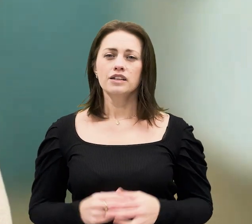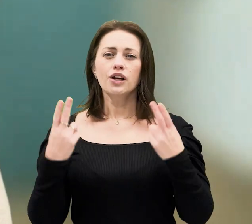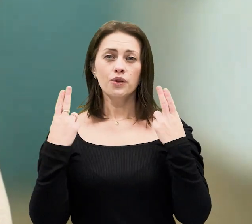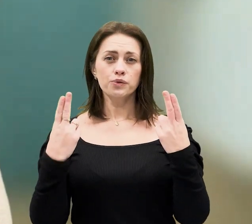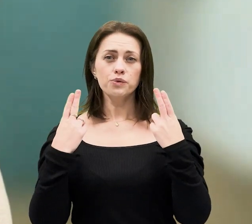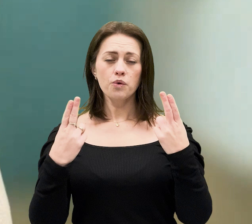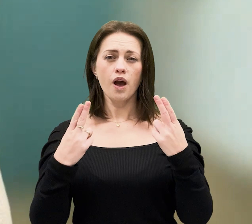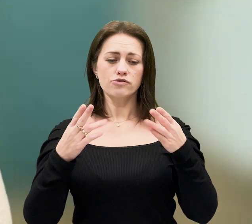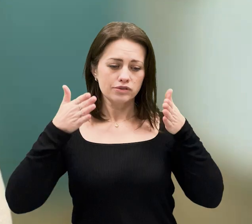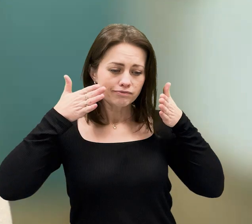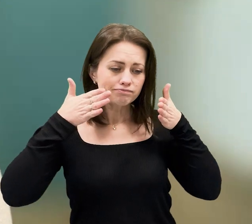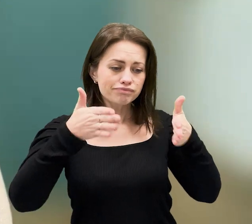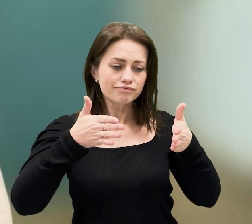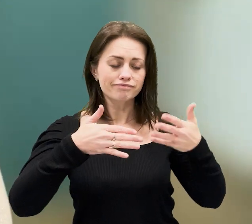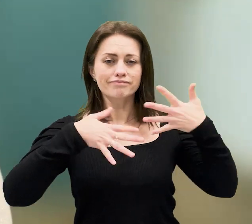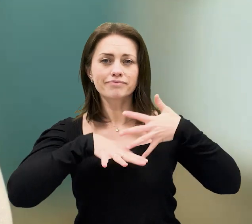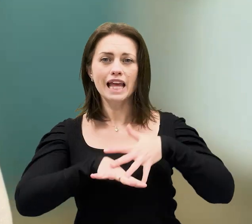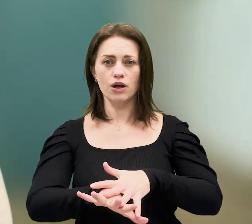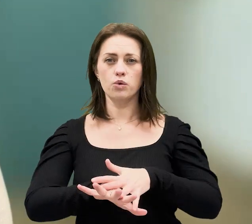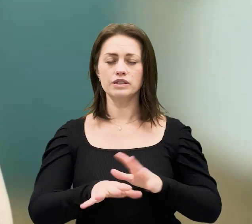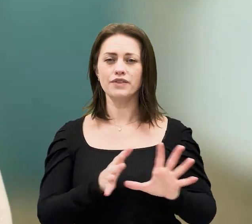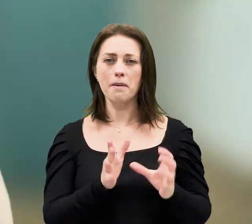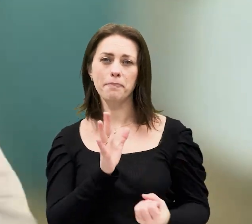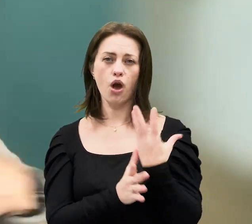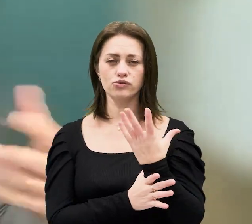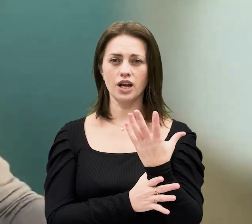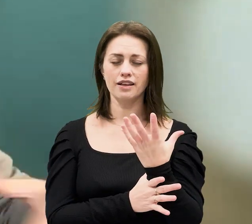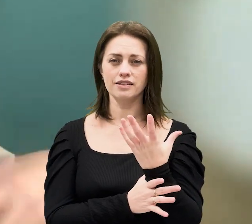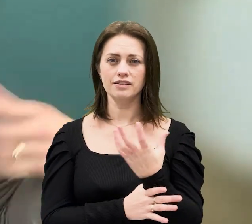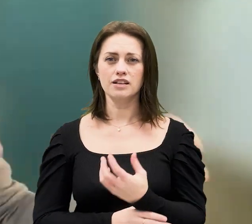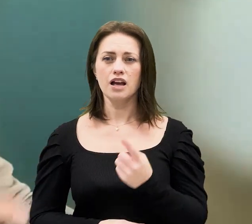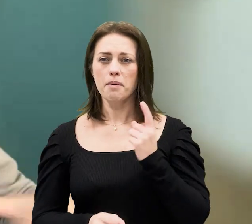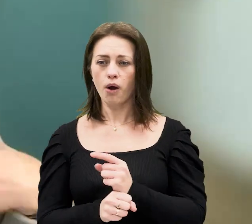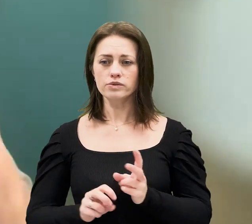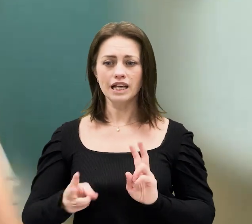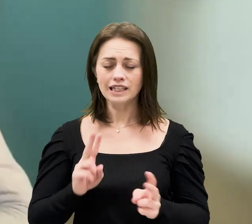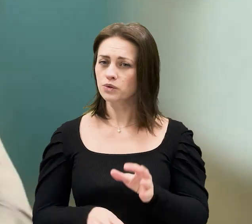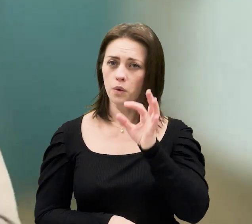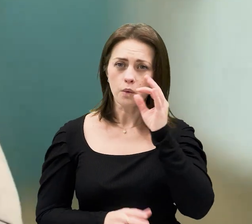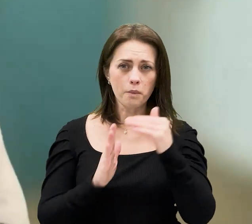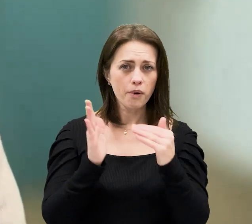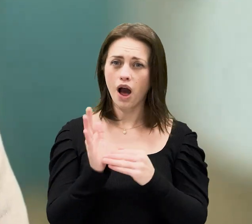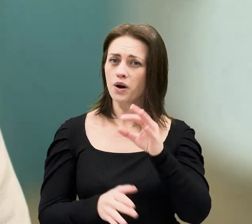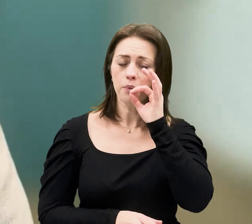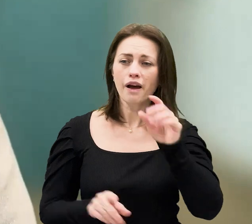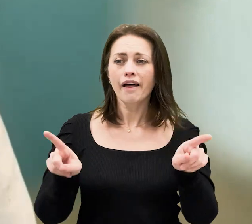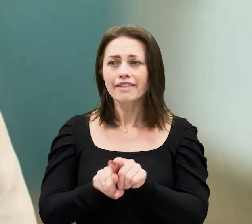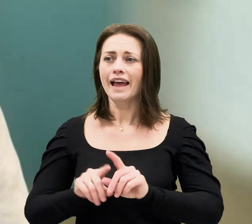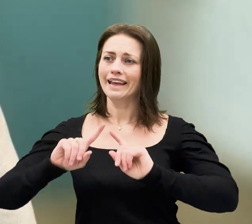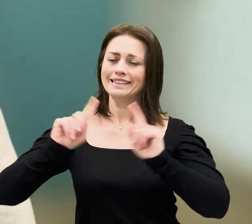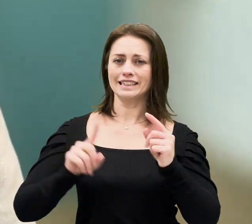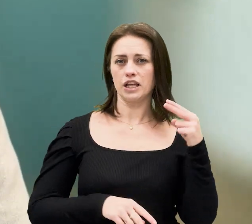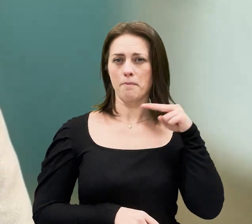for universities, that they pay attention to an inclusive environment, not only for sexuality or gender, also